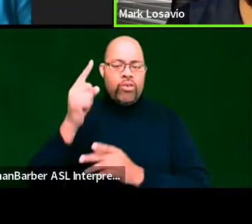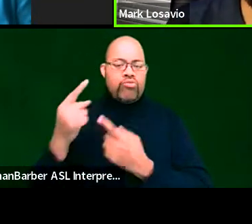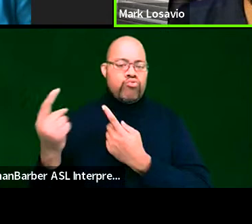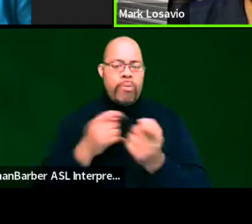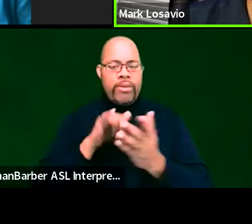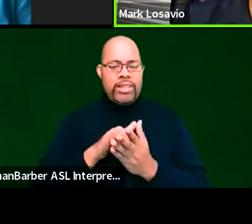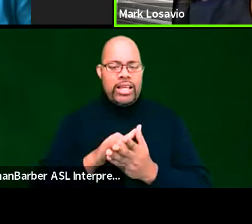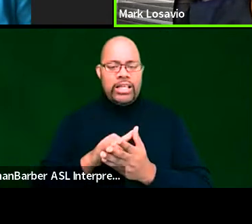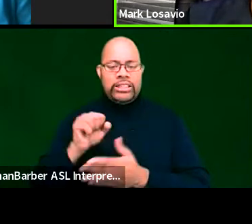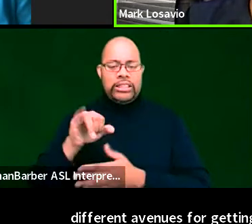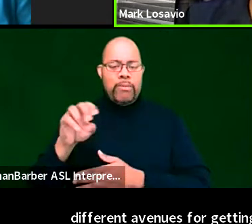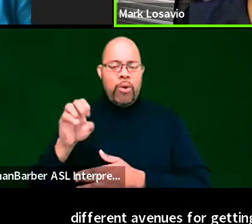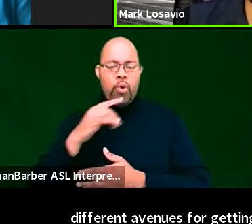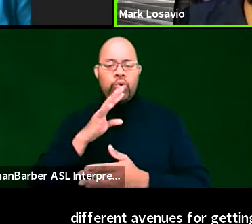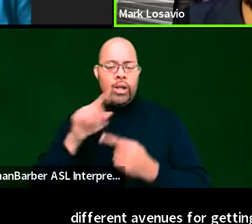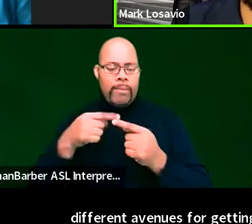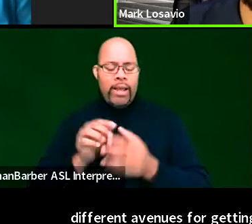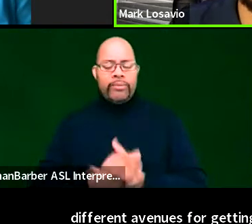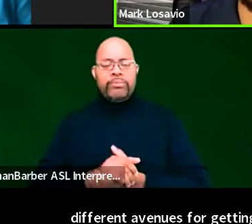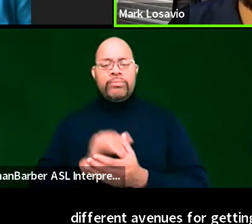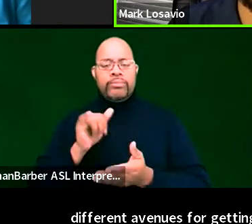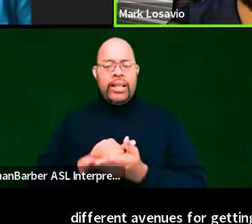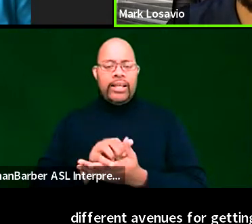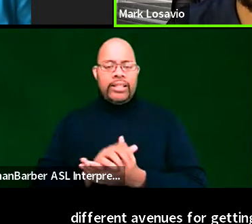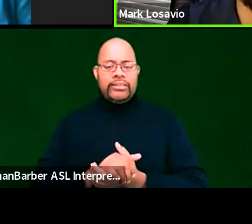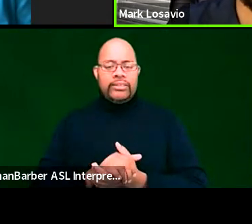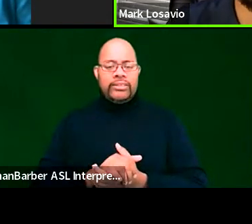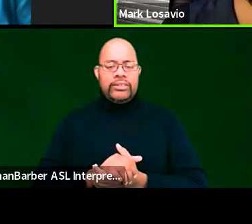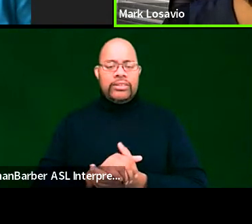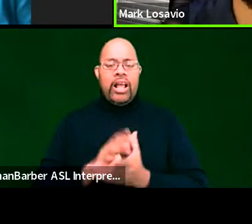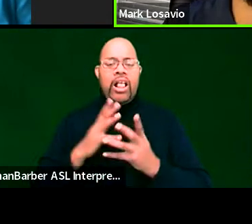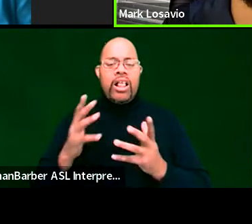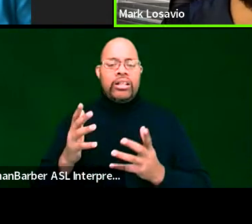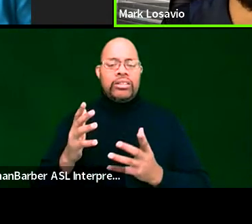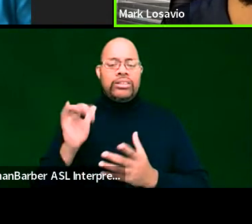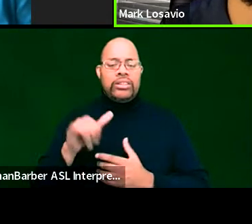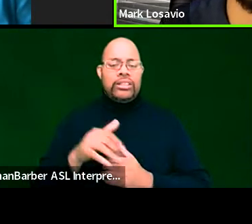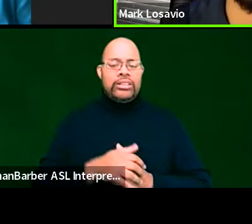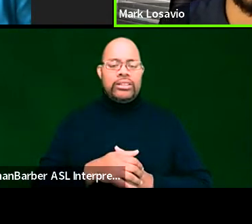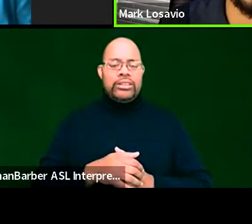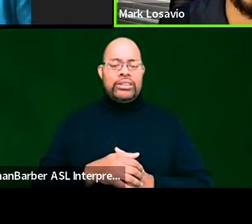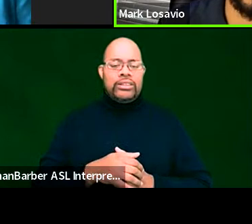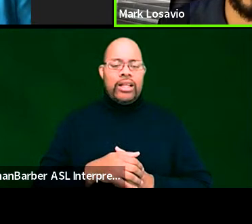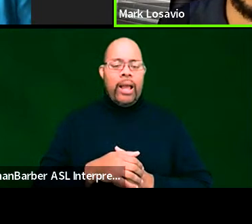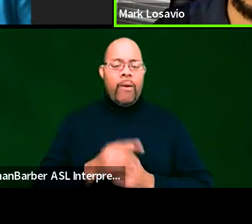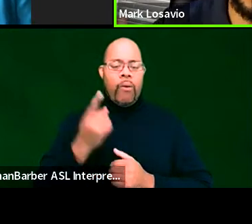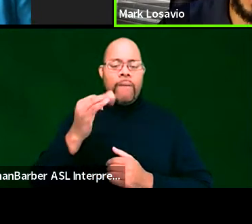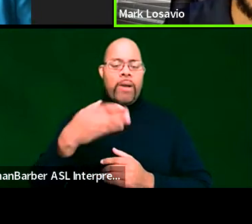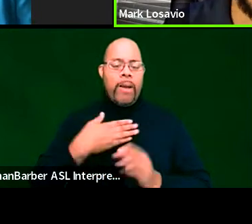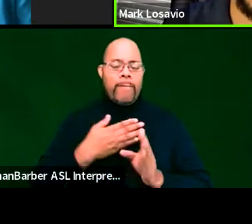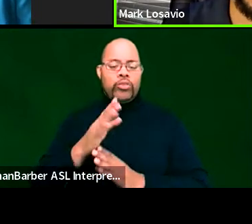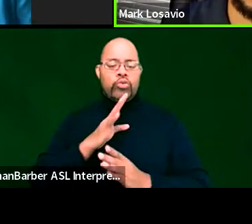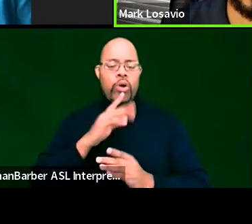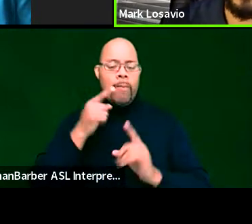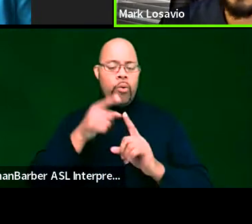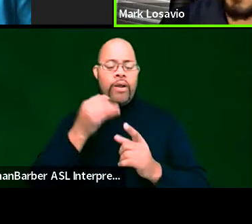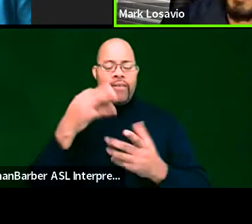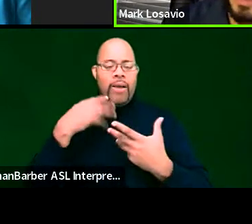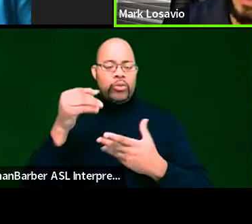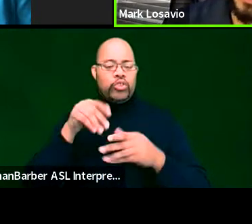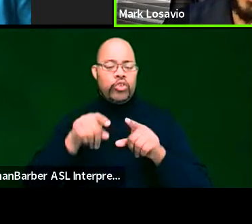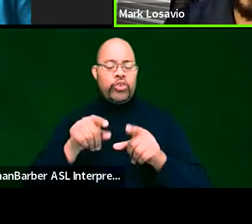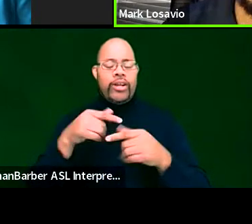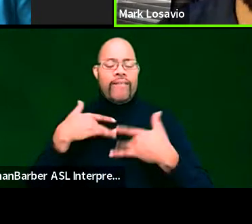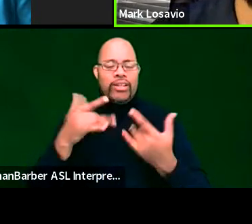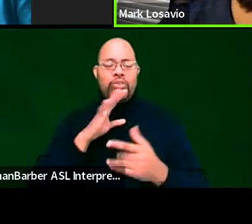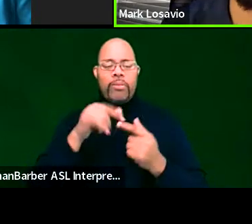that Symone was talking about. That's kind of a lot of, it's a major one of my talking points whenever I'm out doing an event. I'm always talking